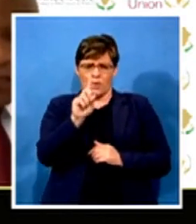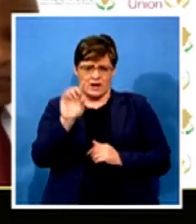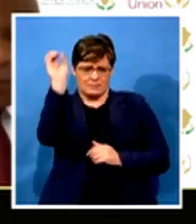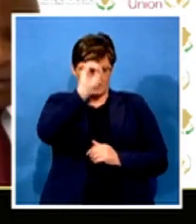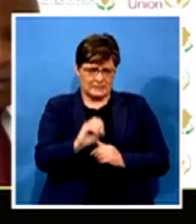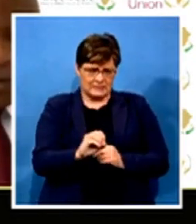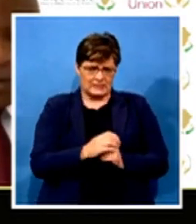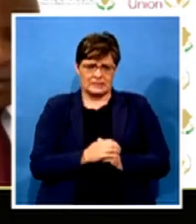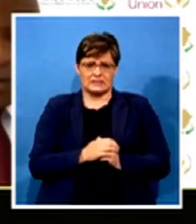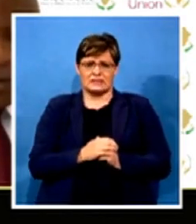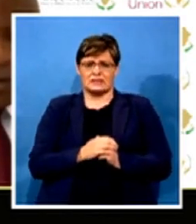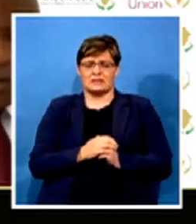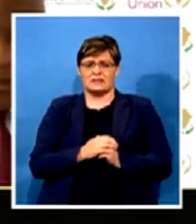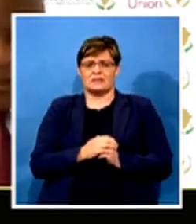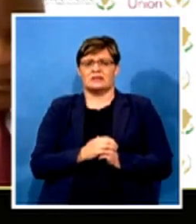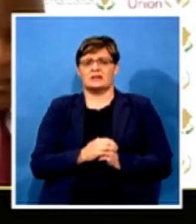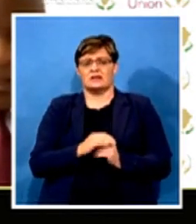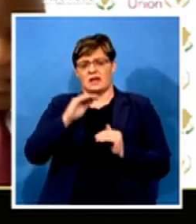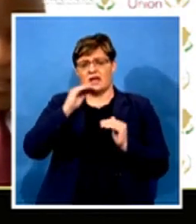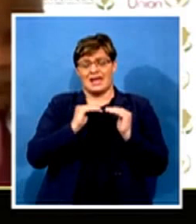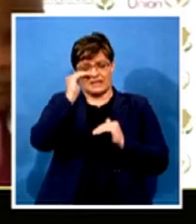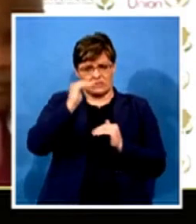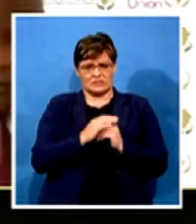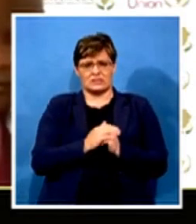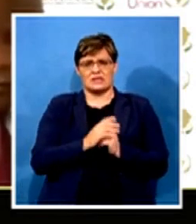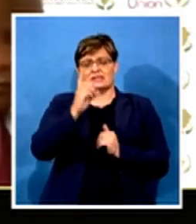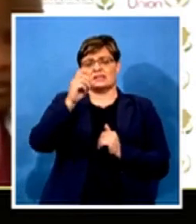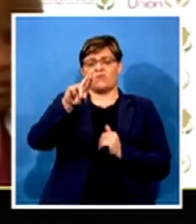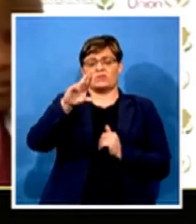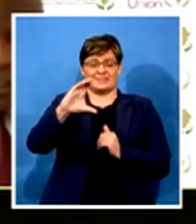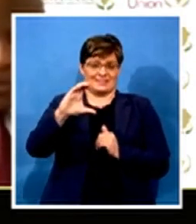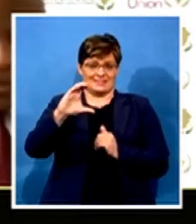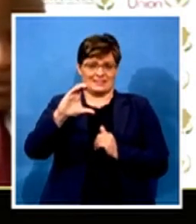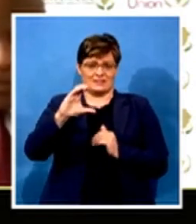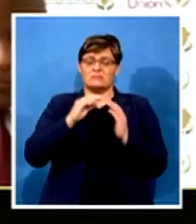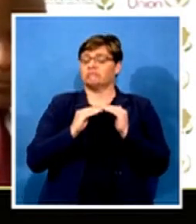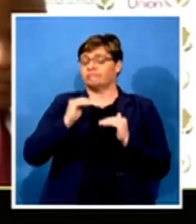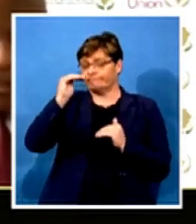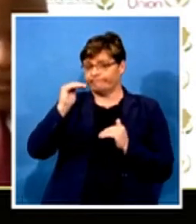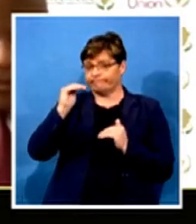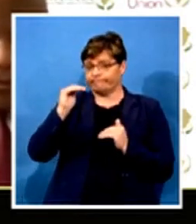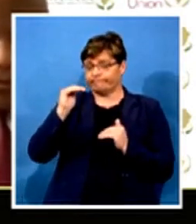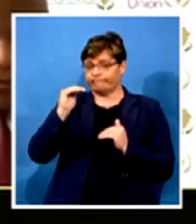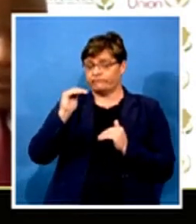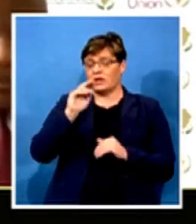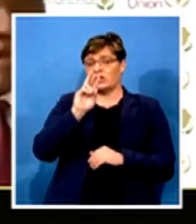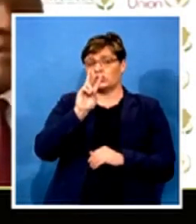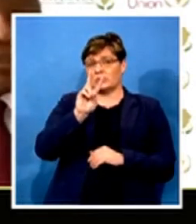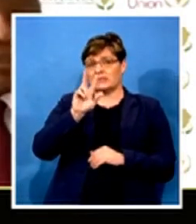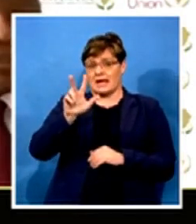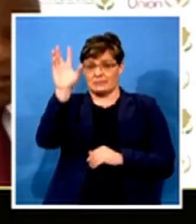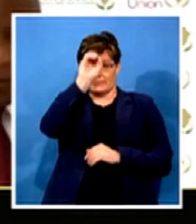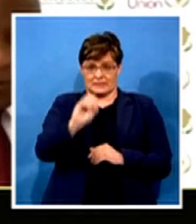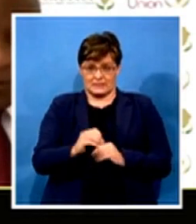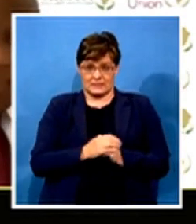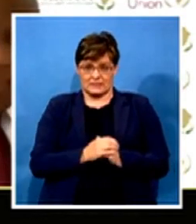weeks. DRC, an increase of 28%. South Africa, an